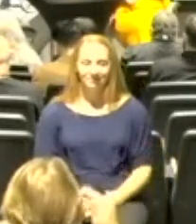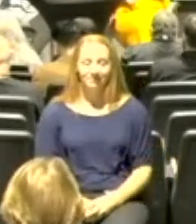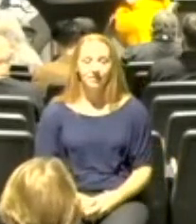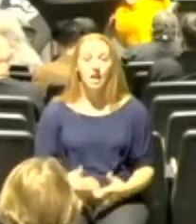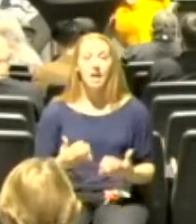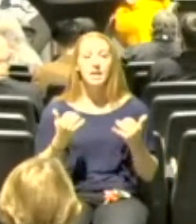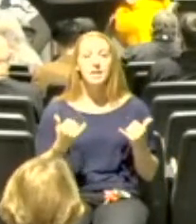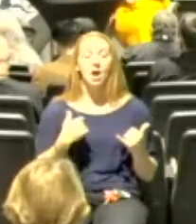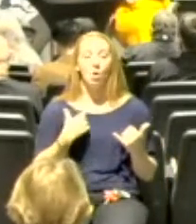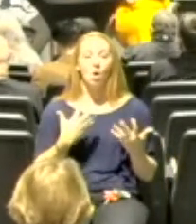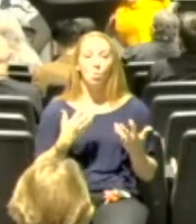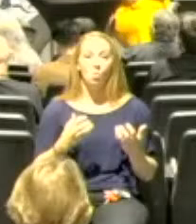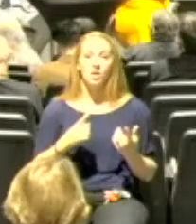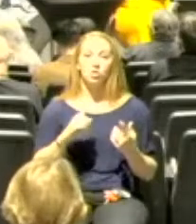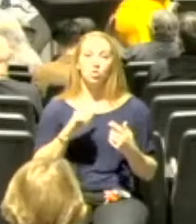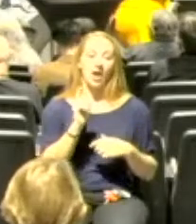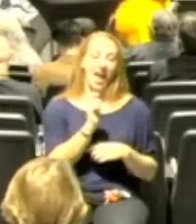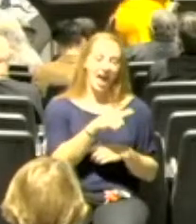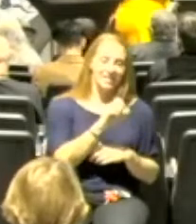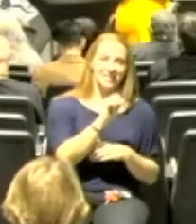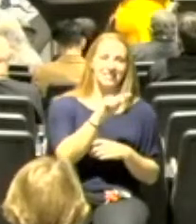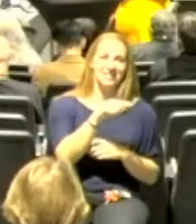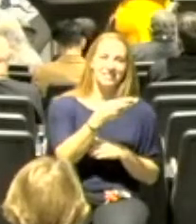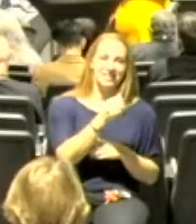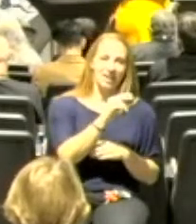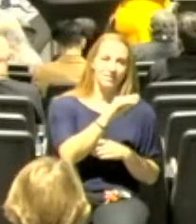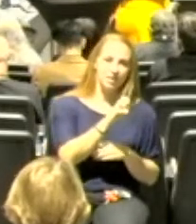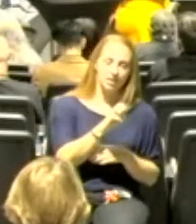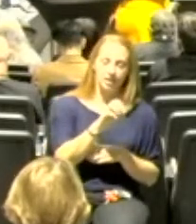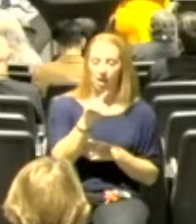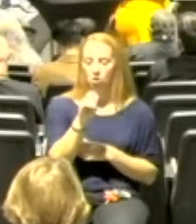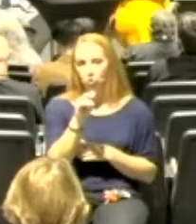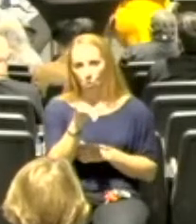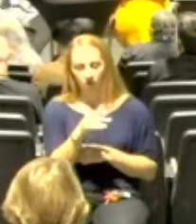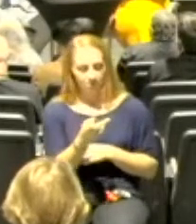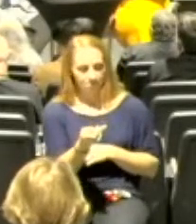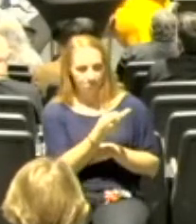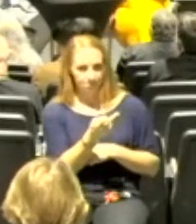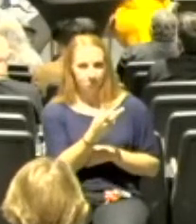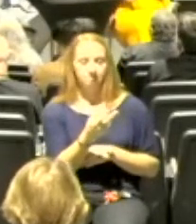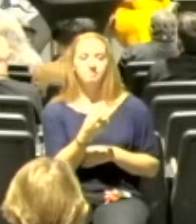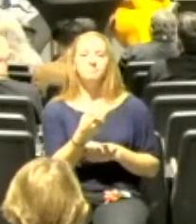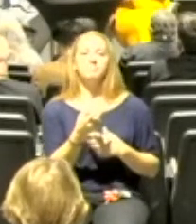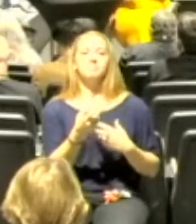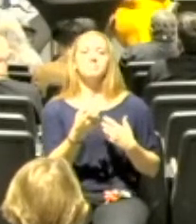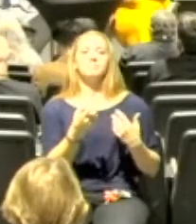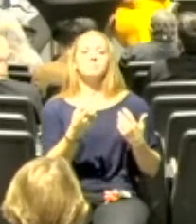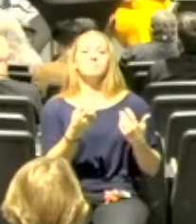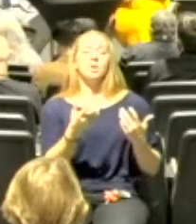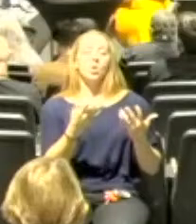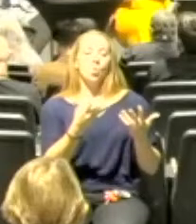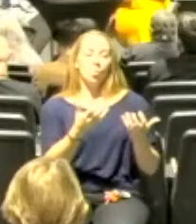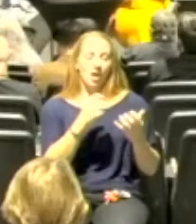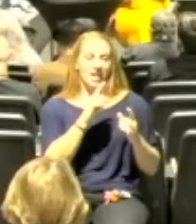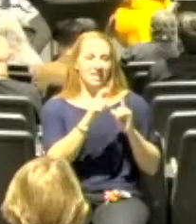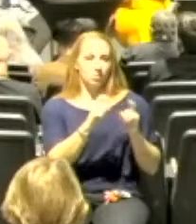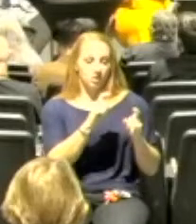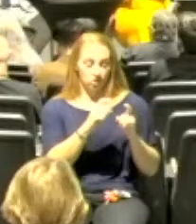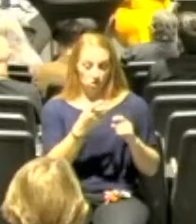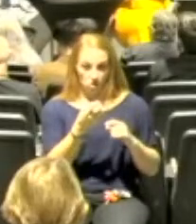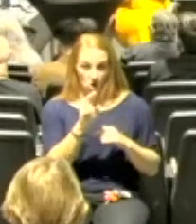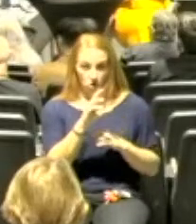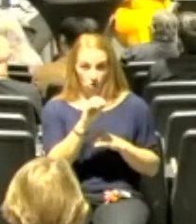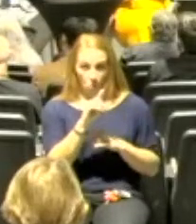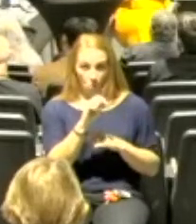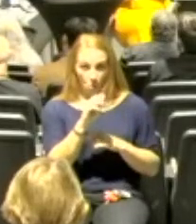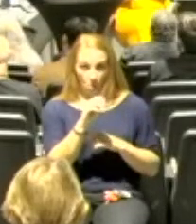Now I'd like to ask both Stephanie and Tony to speak to questions we receive that align with our second pillar. Dr. Coleman, would you be